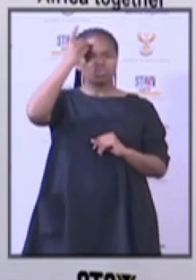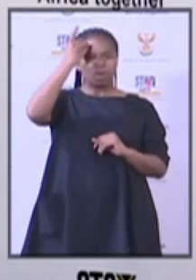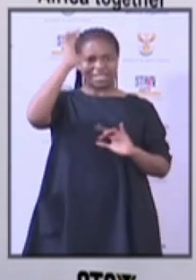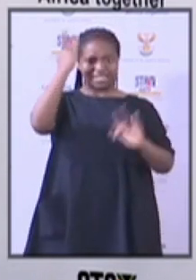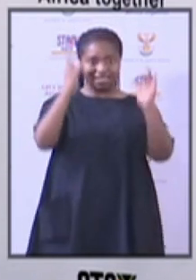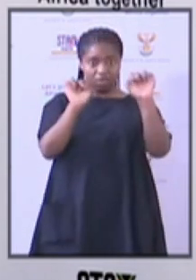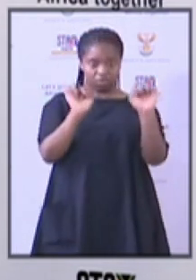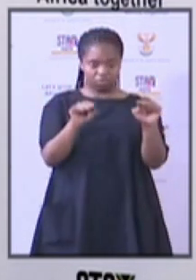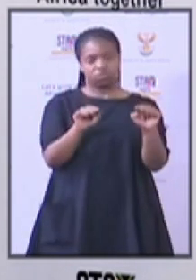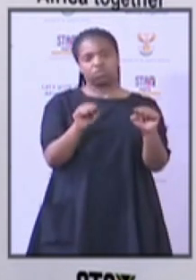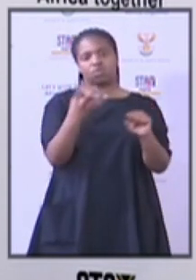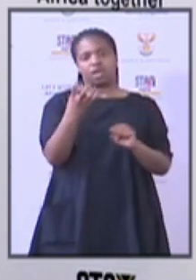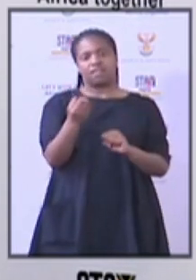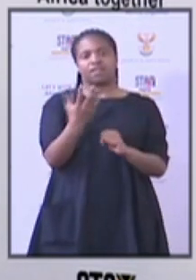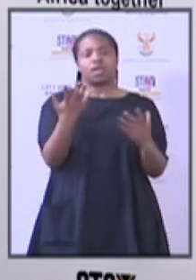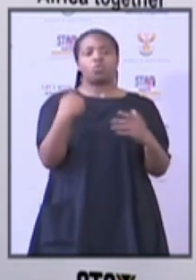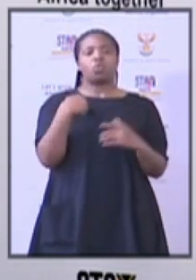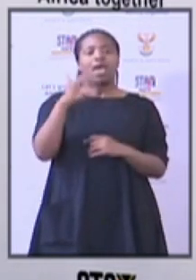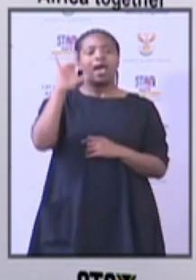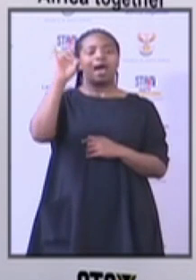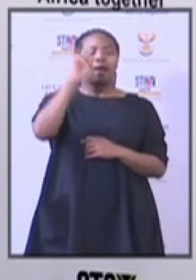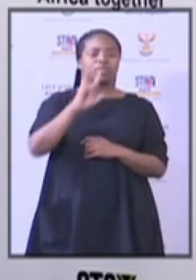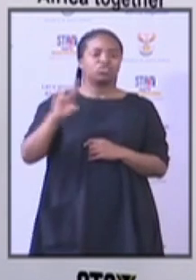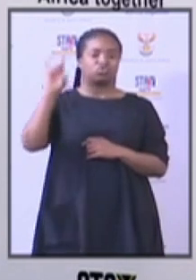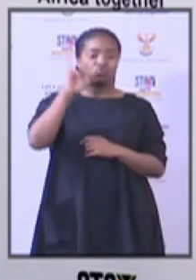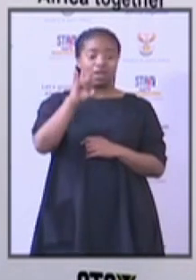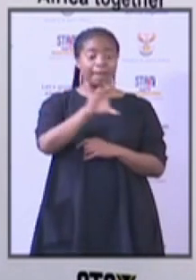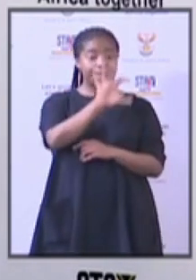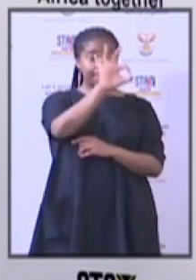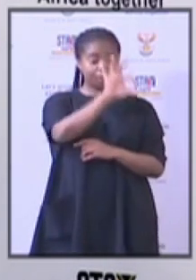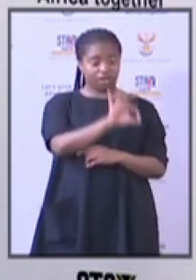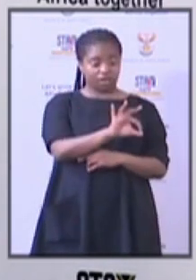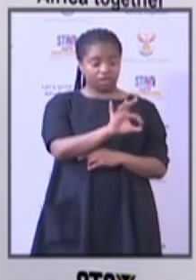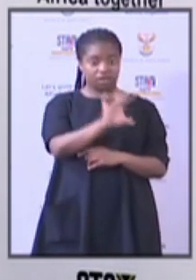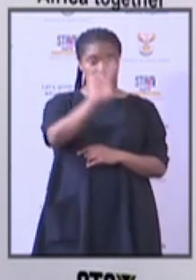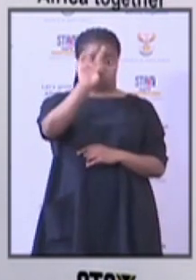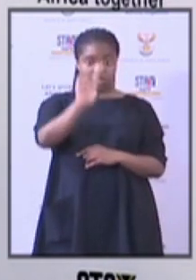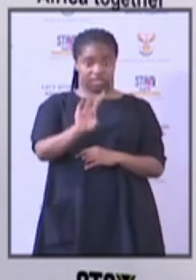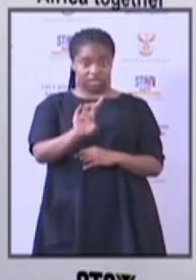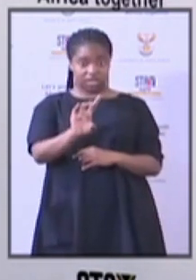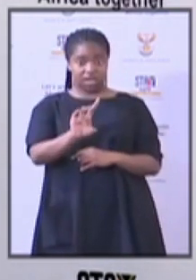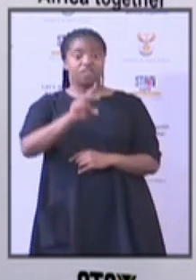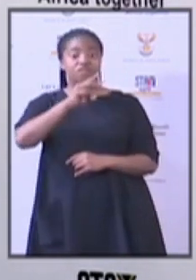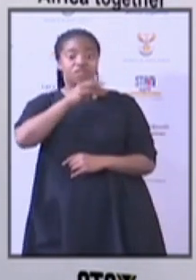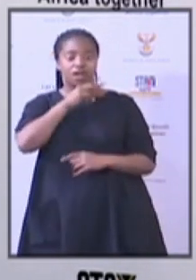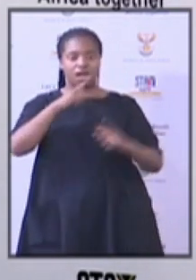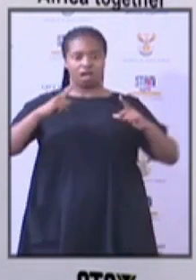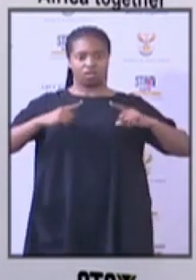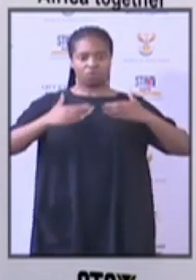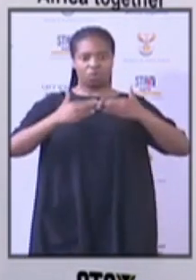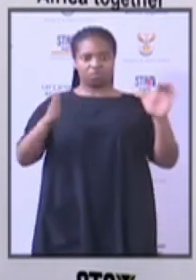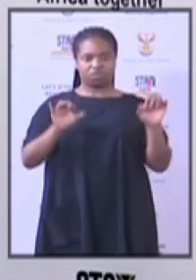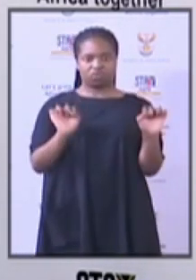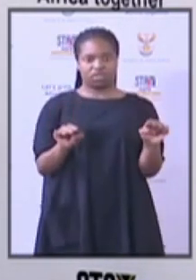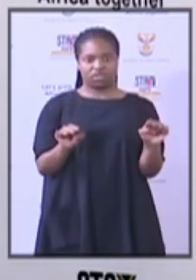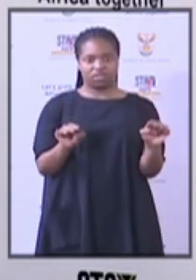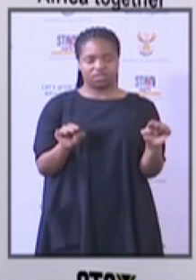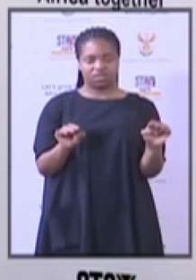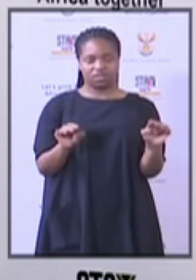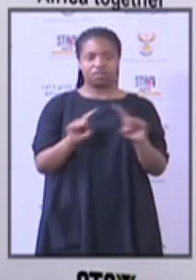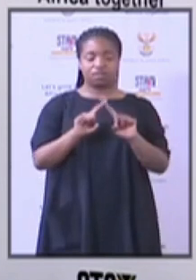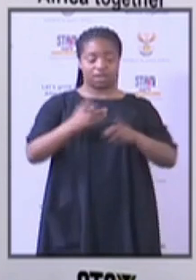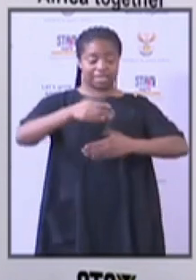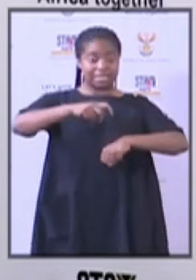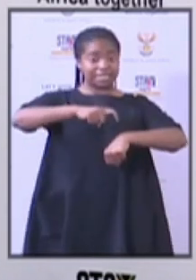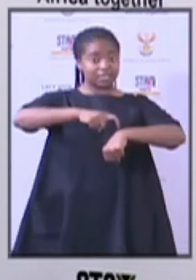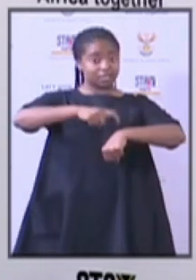Mall in Hammanskraal. Those banks on Mondays, Wednesdays, and Fridays are prepared to be open, but during working